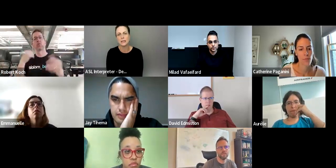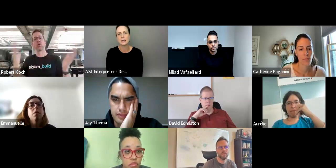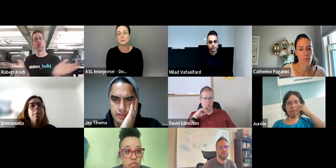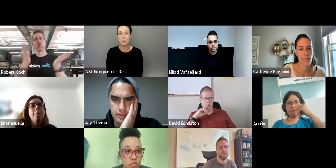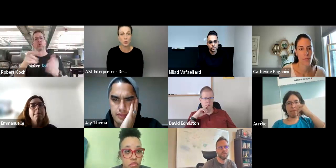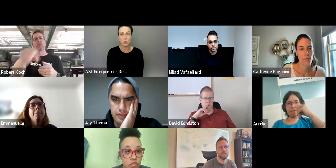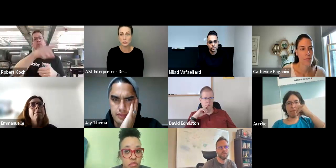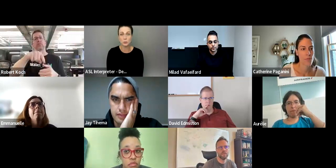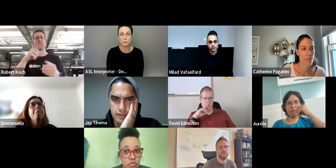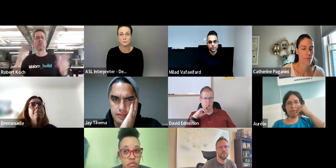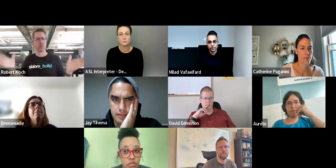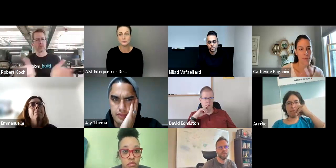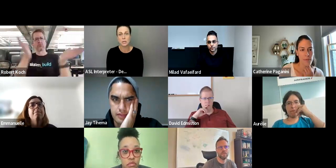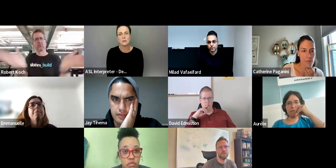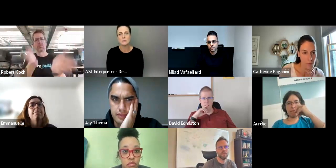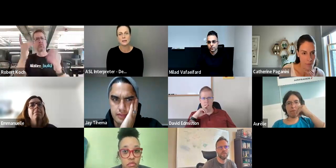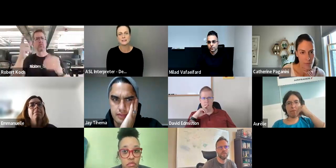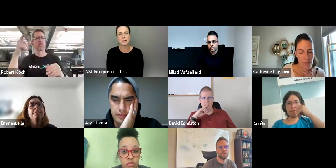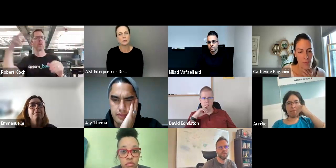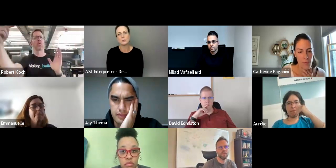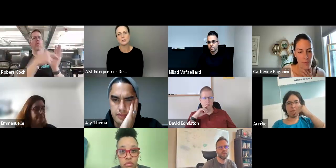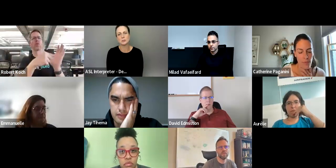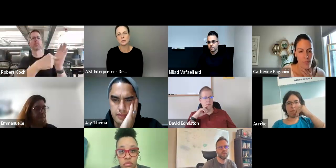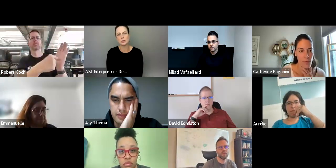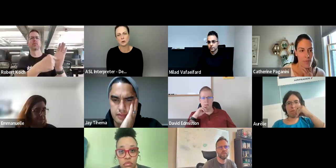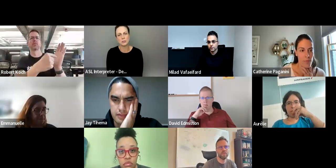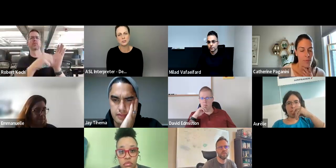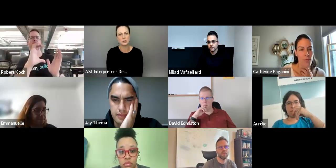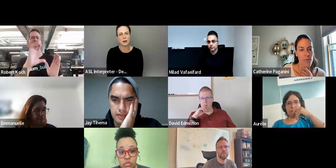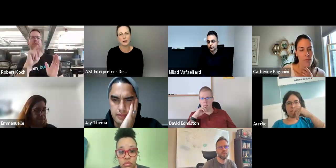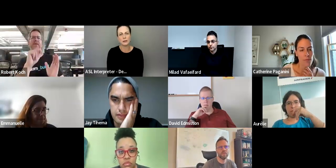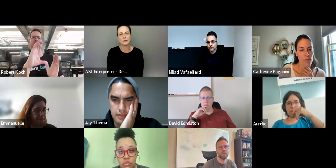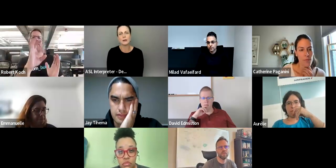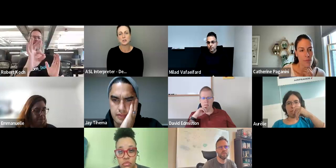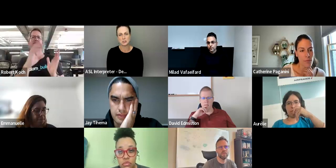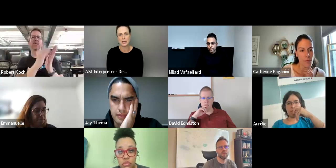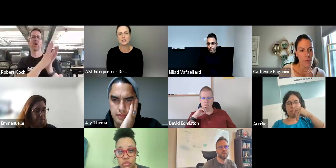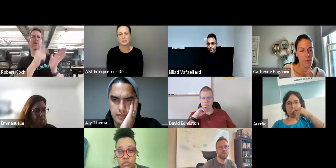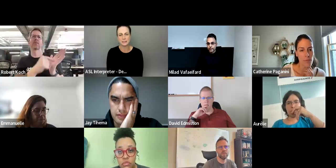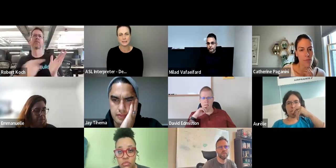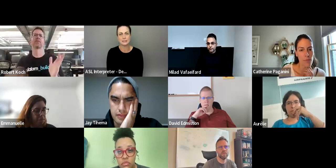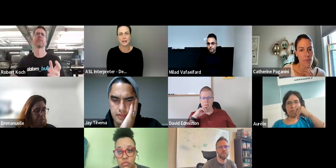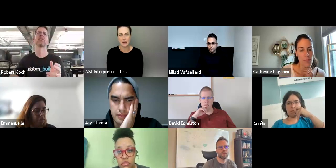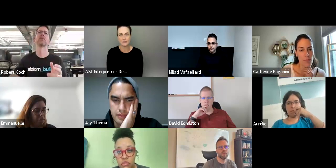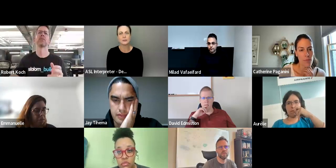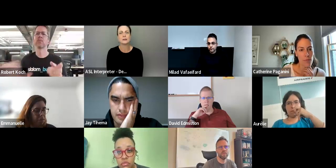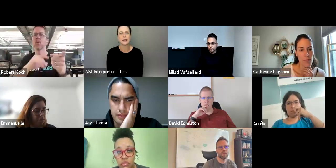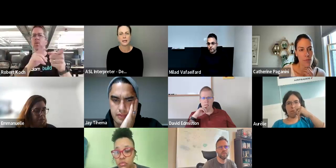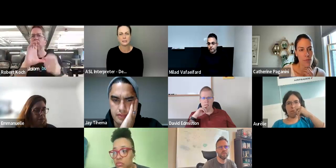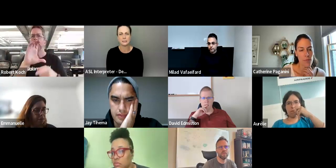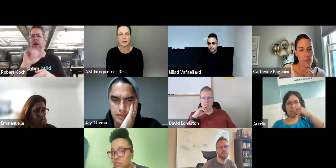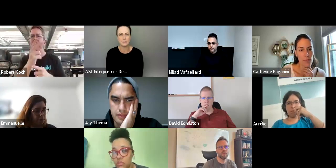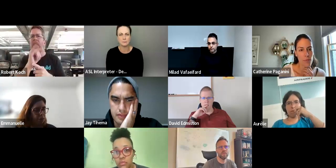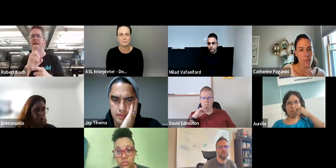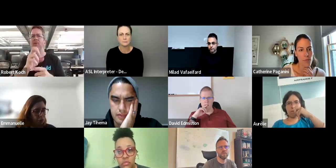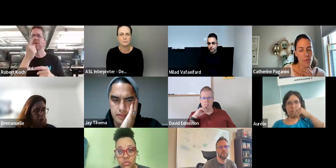mind. And spread the word too, because I really want to encourage participation in CNCF.